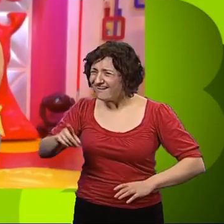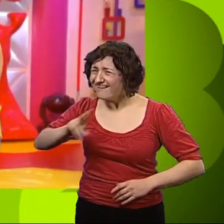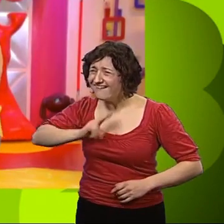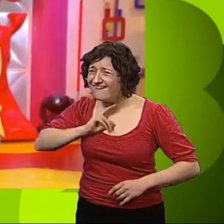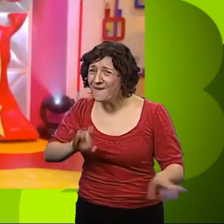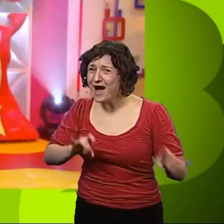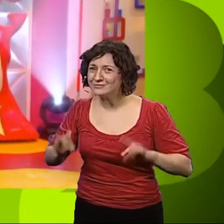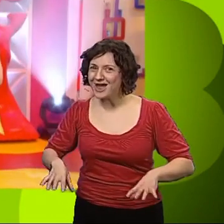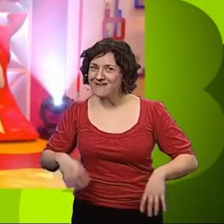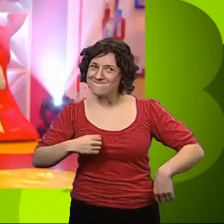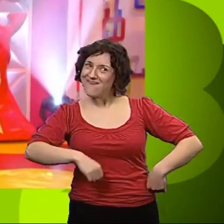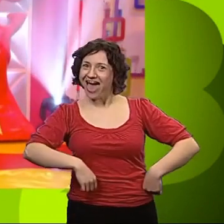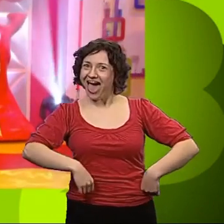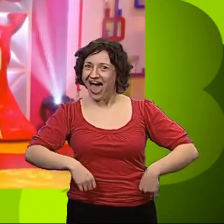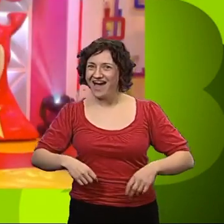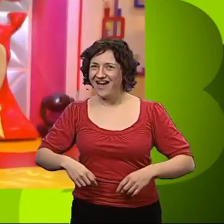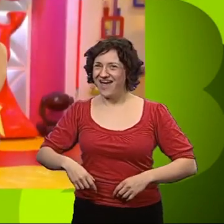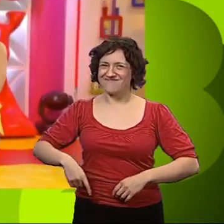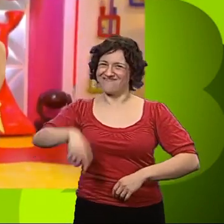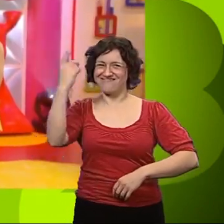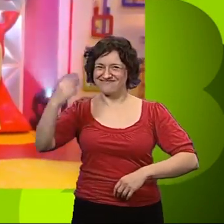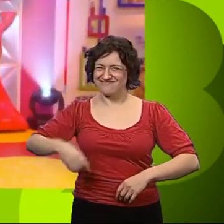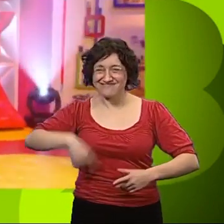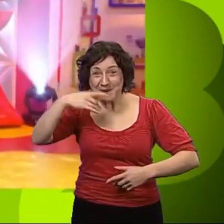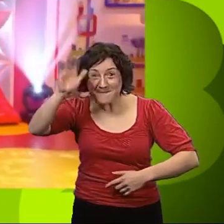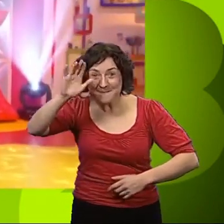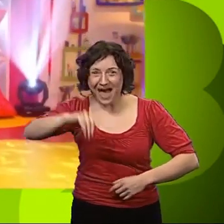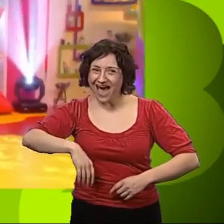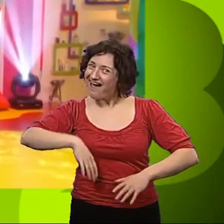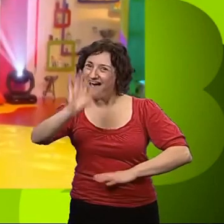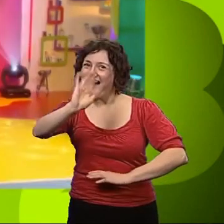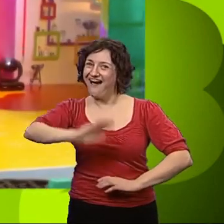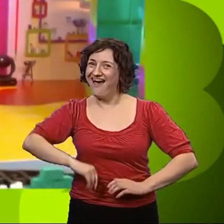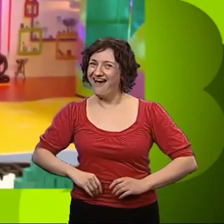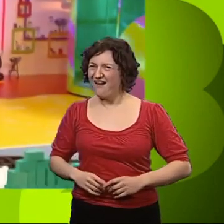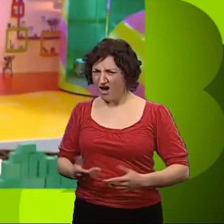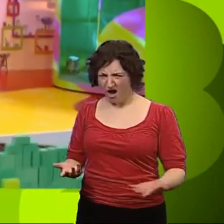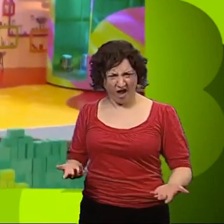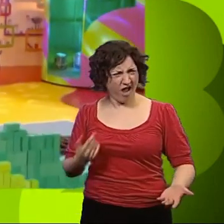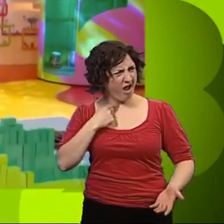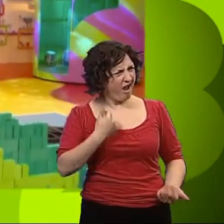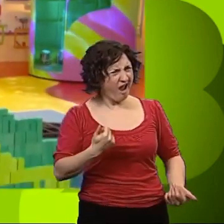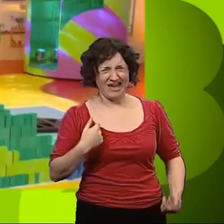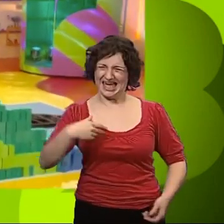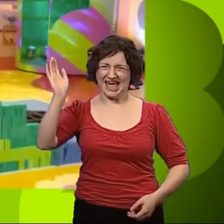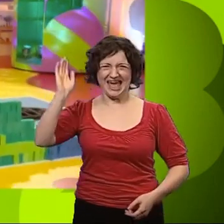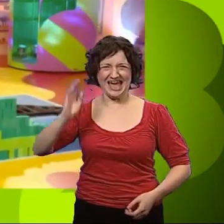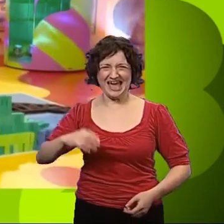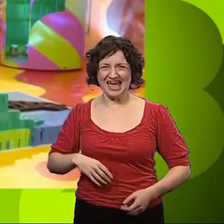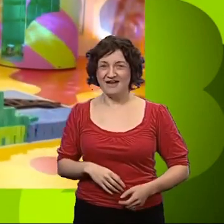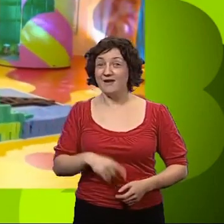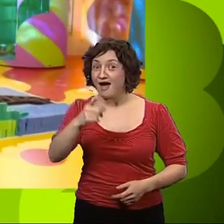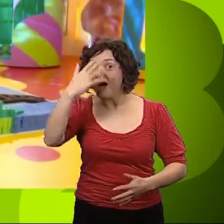Just put the viewers out the misery and say goodbye. G'day, cobbers. Bye. What's wrong with it? Really rubbish, man.